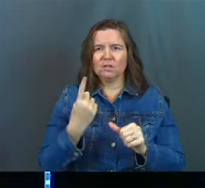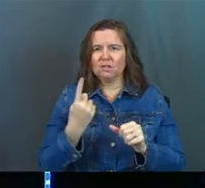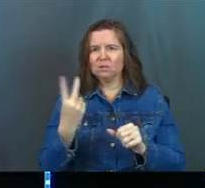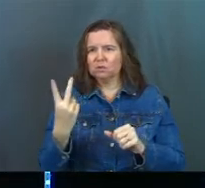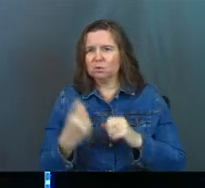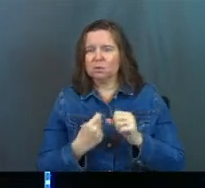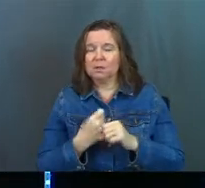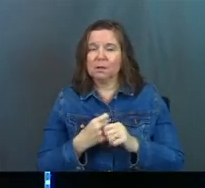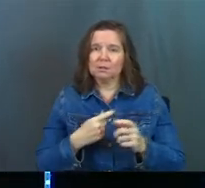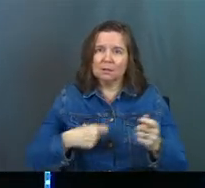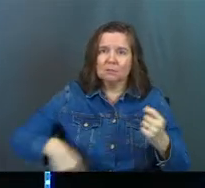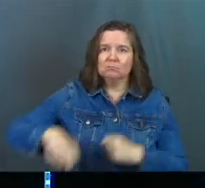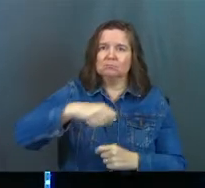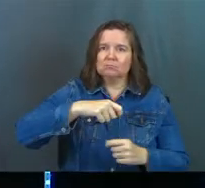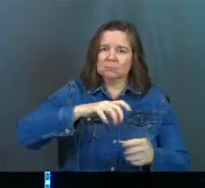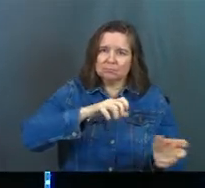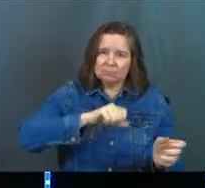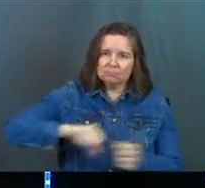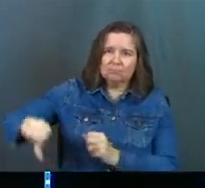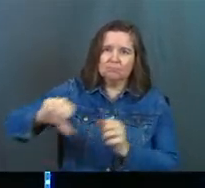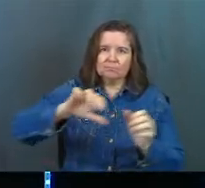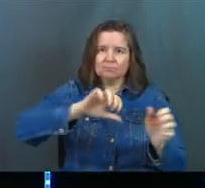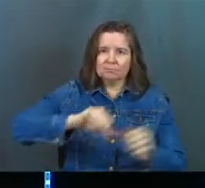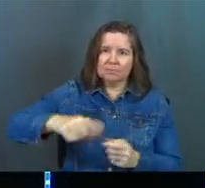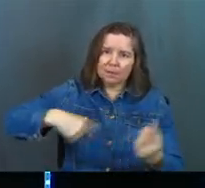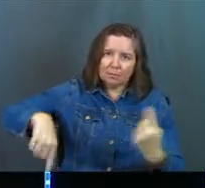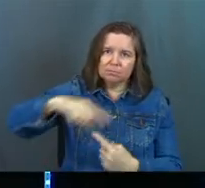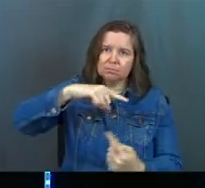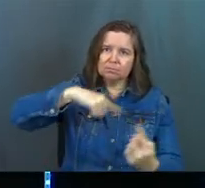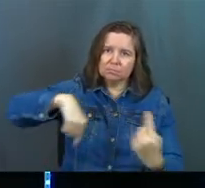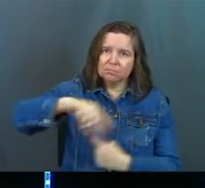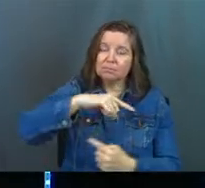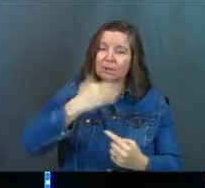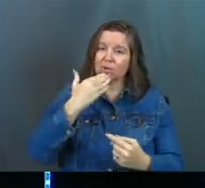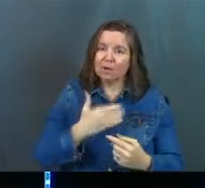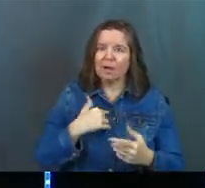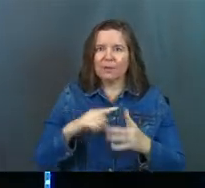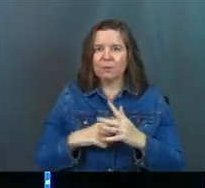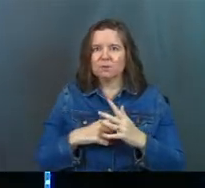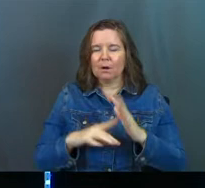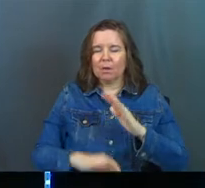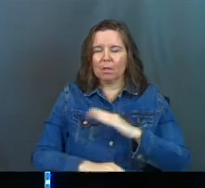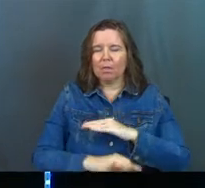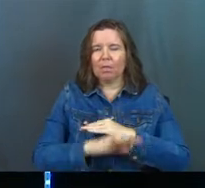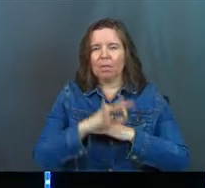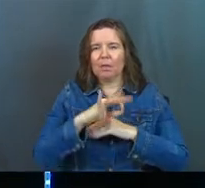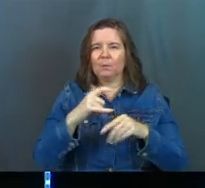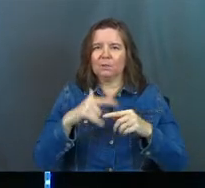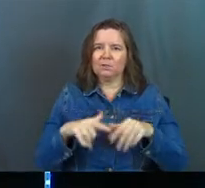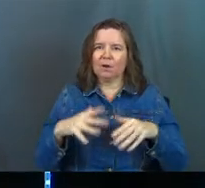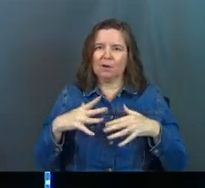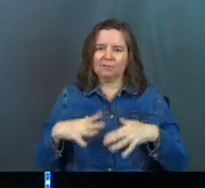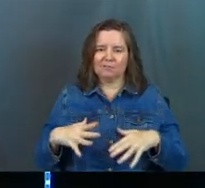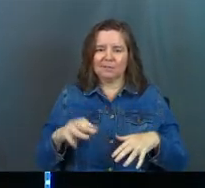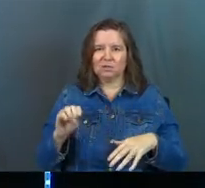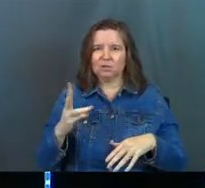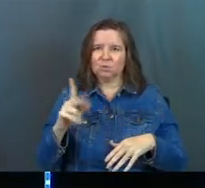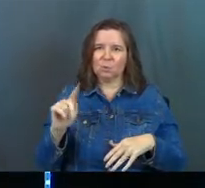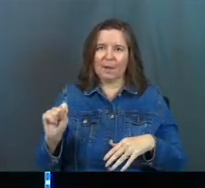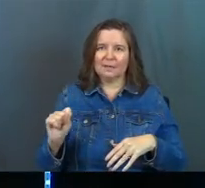like it keeps spinning like that, and things are still good. But then we do start sleeping in, and we do start hanging around in our sweats all day